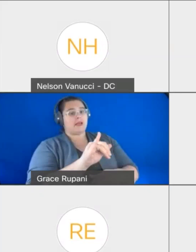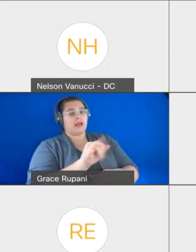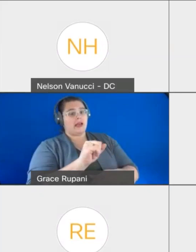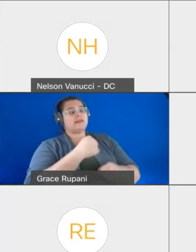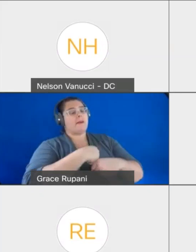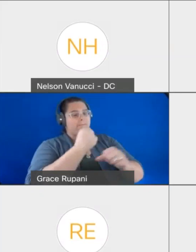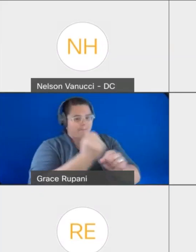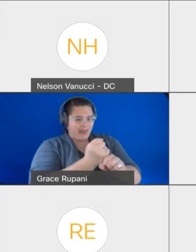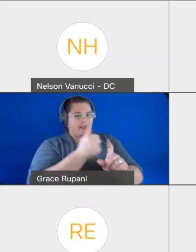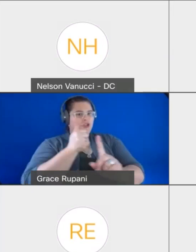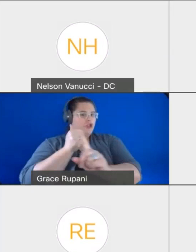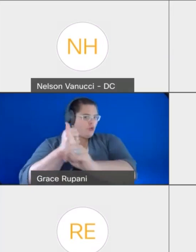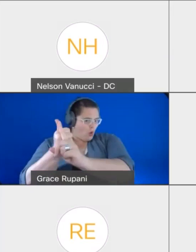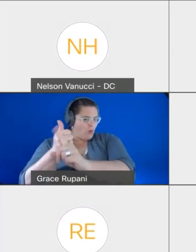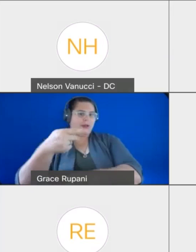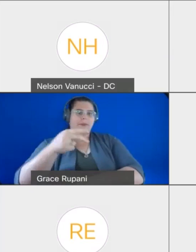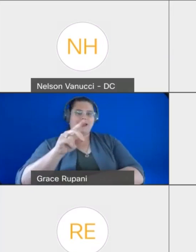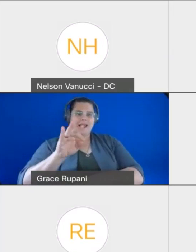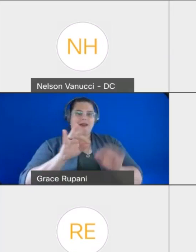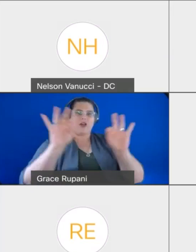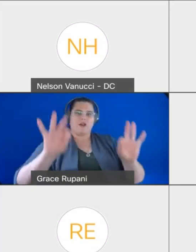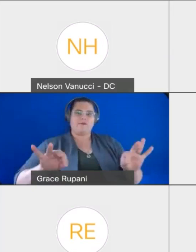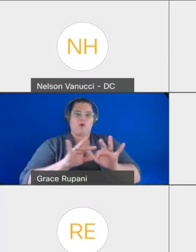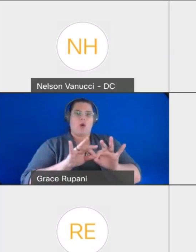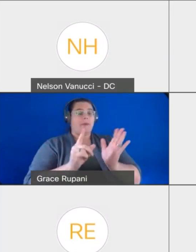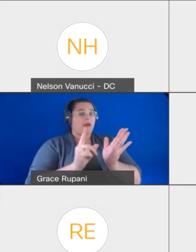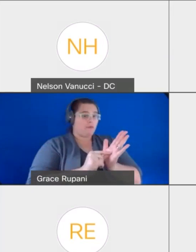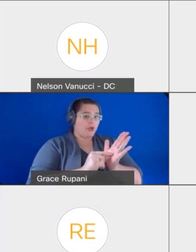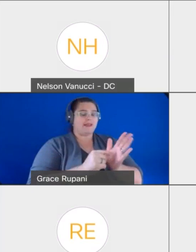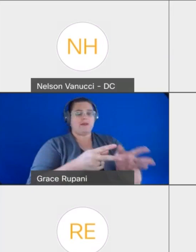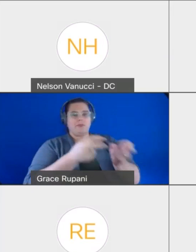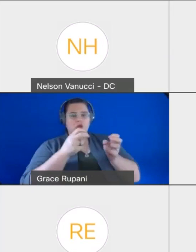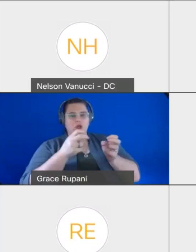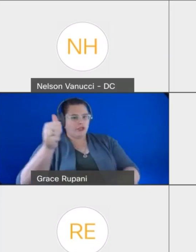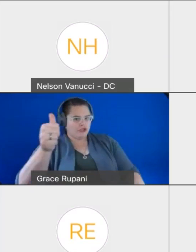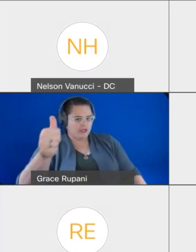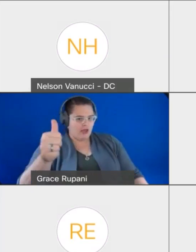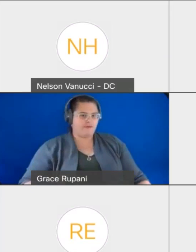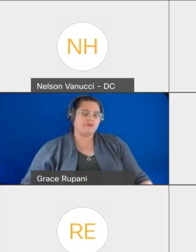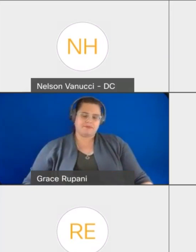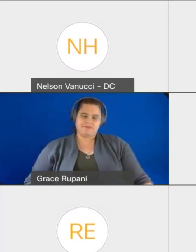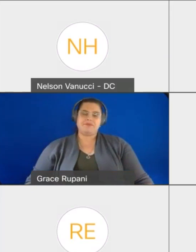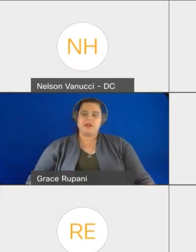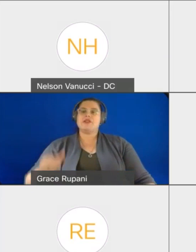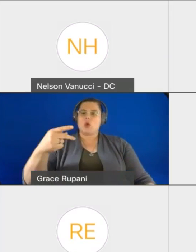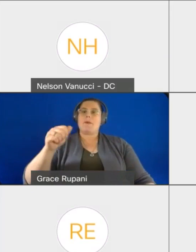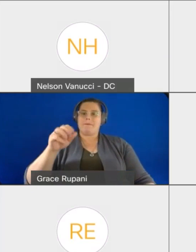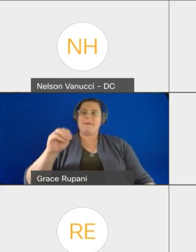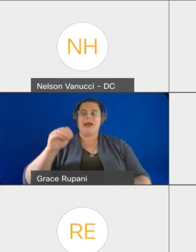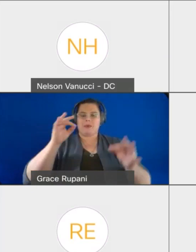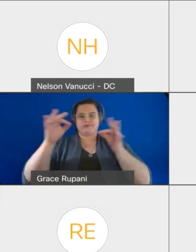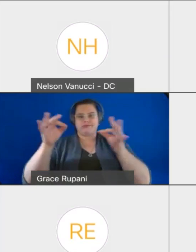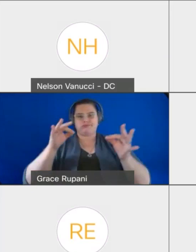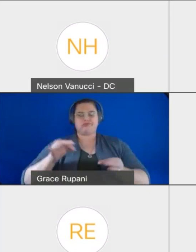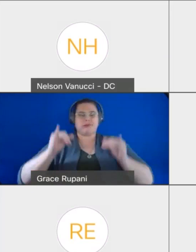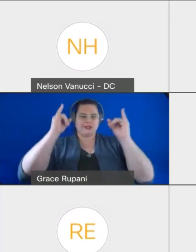PDF form and print it out and retrieve it and do everything yourself. So what Pam did was send the directions so you can